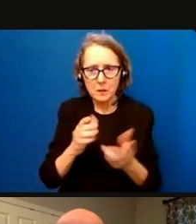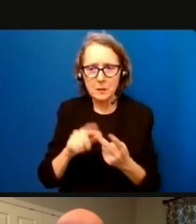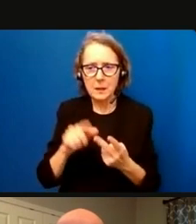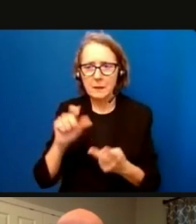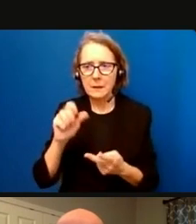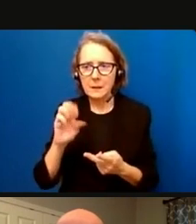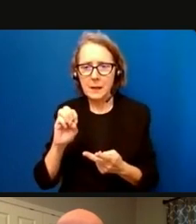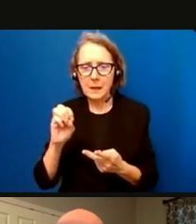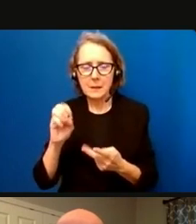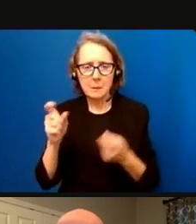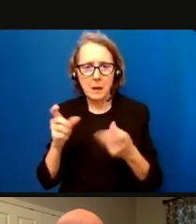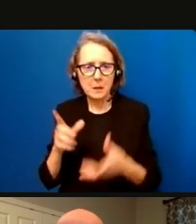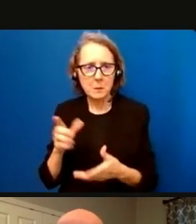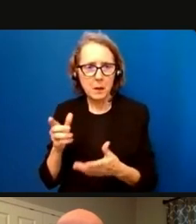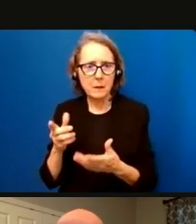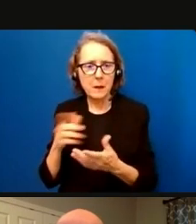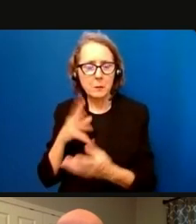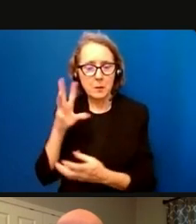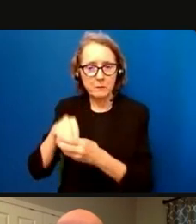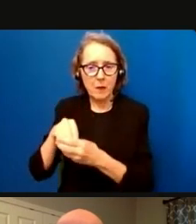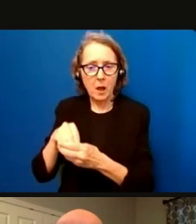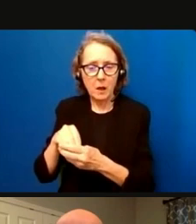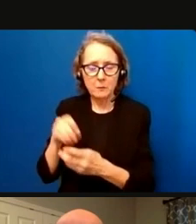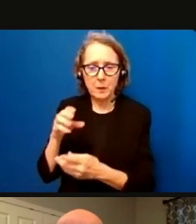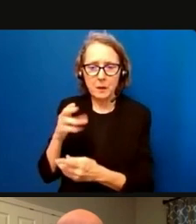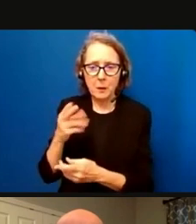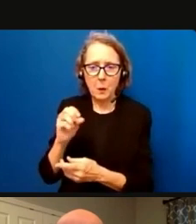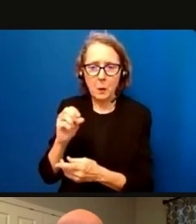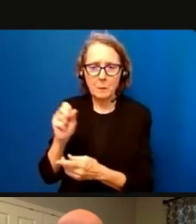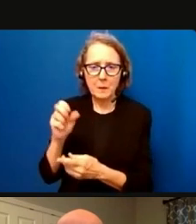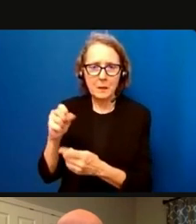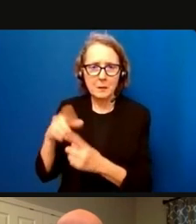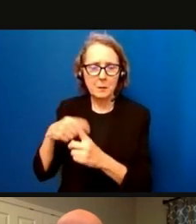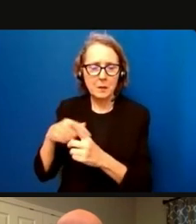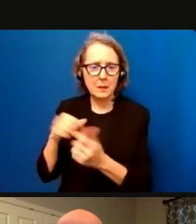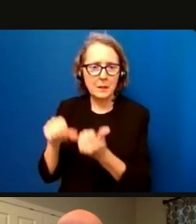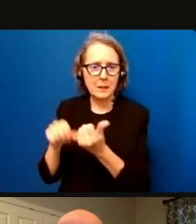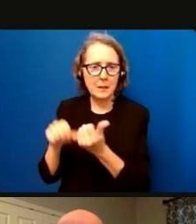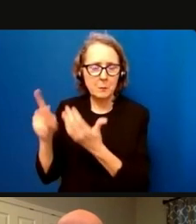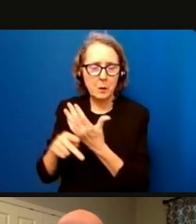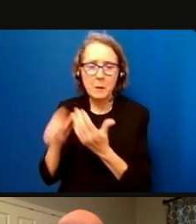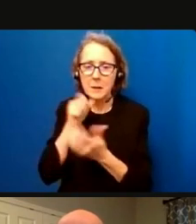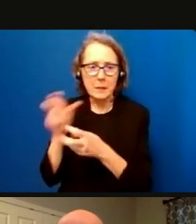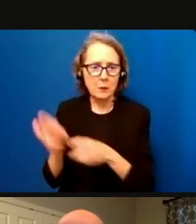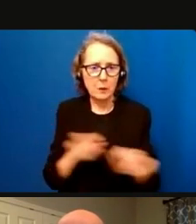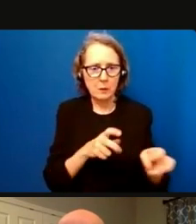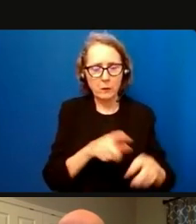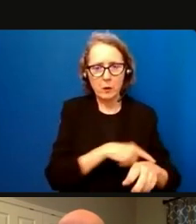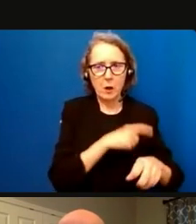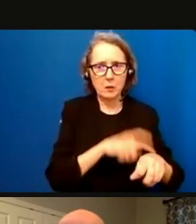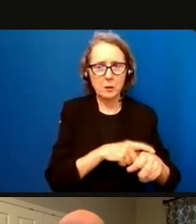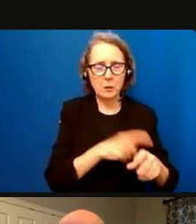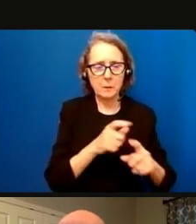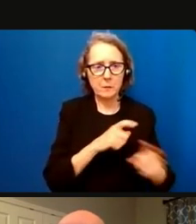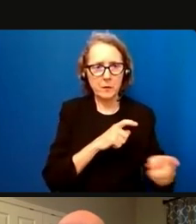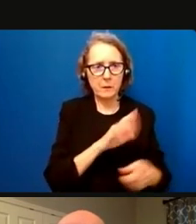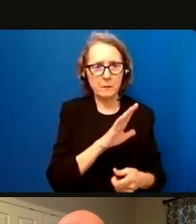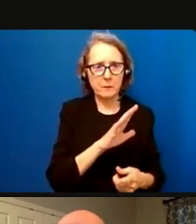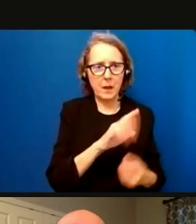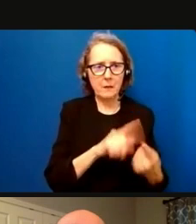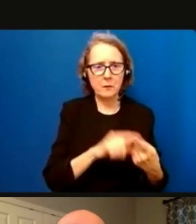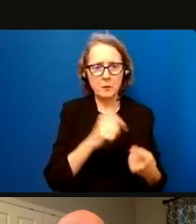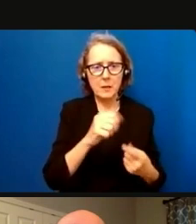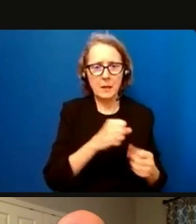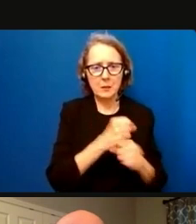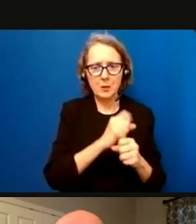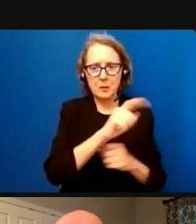came with Homeless Rental Assistance Program doesn't necessarily transfer over long term from 5 to 10 years down the